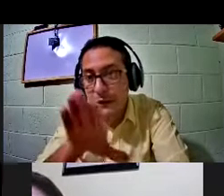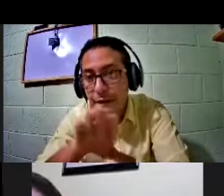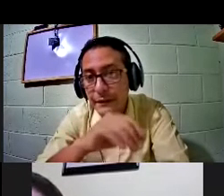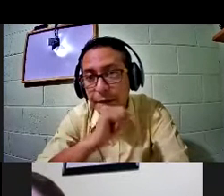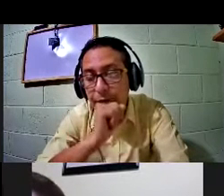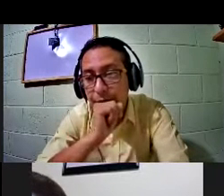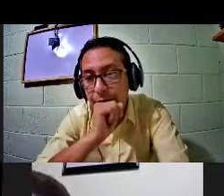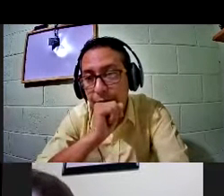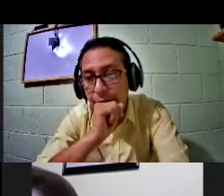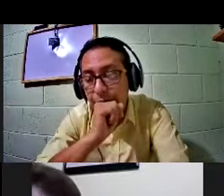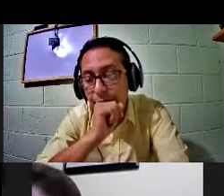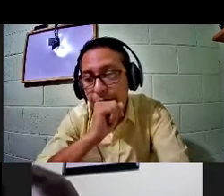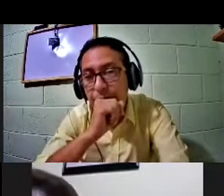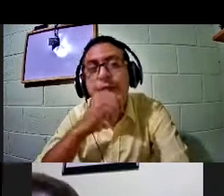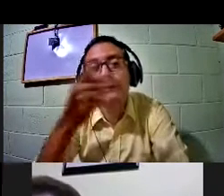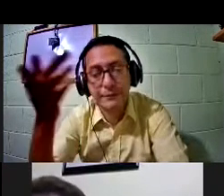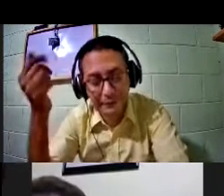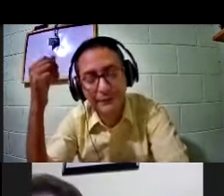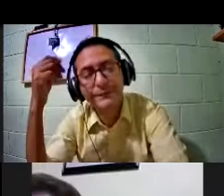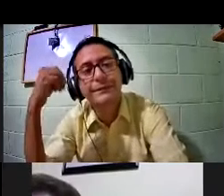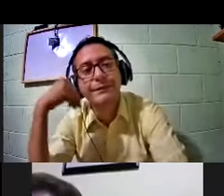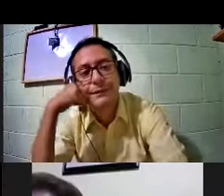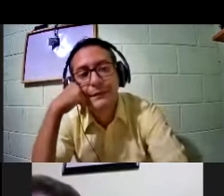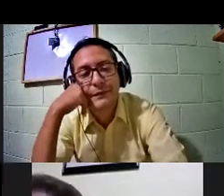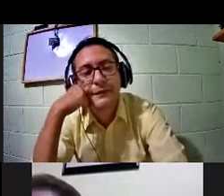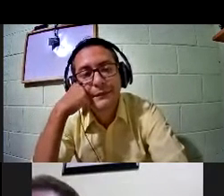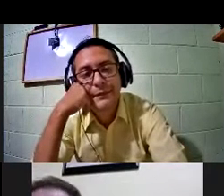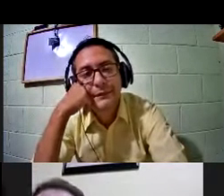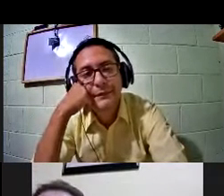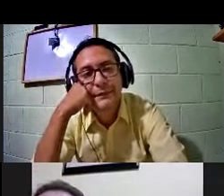That's it. Eliani, what are you doing next week?